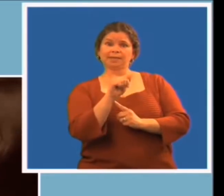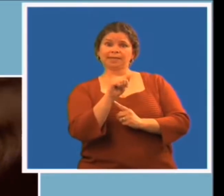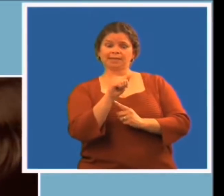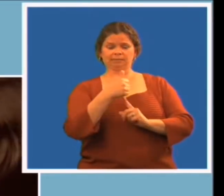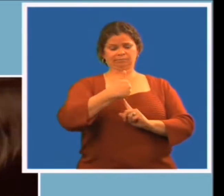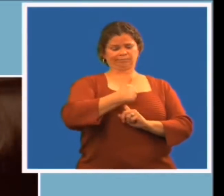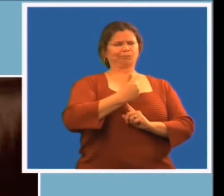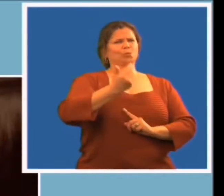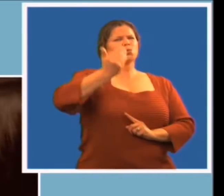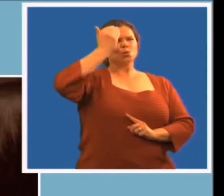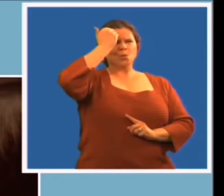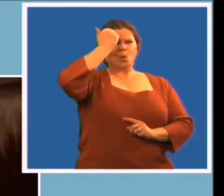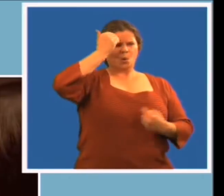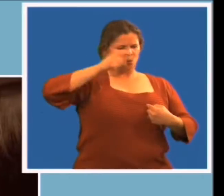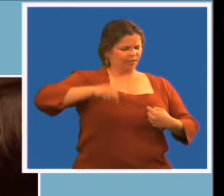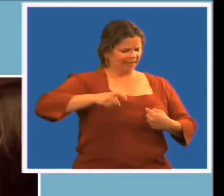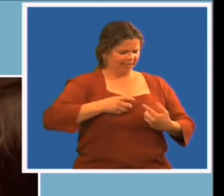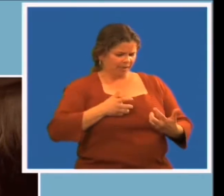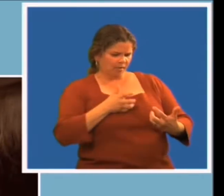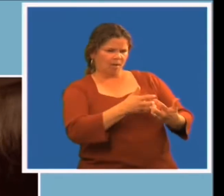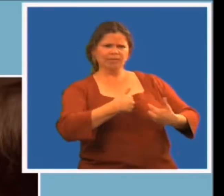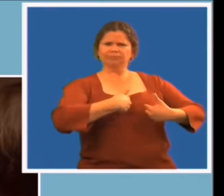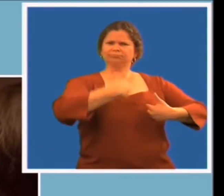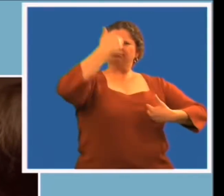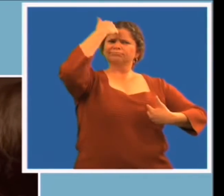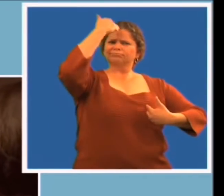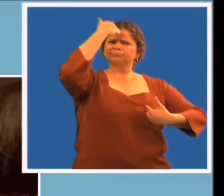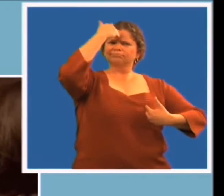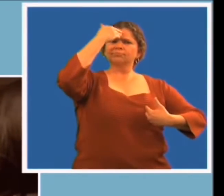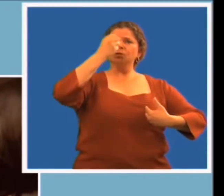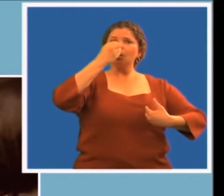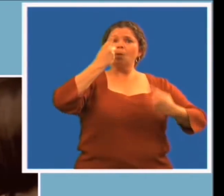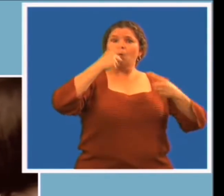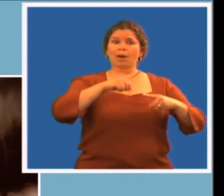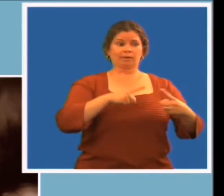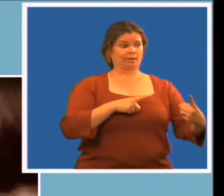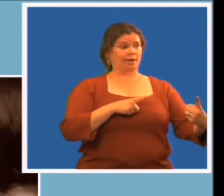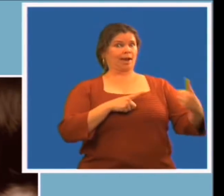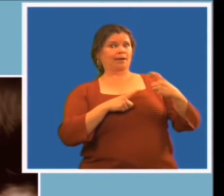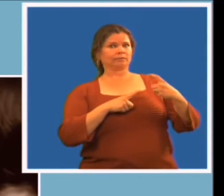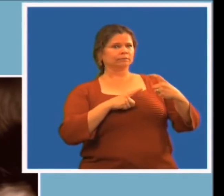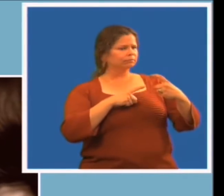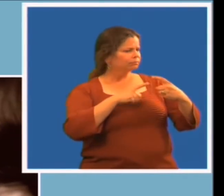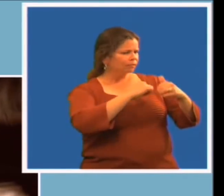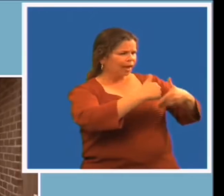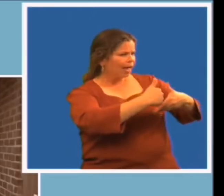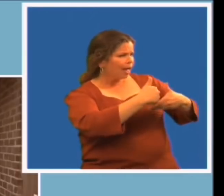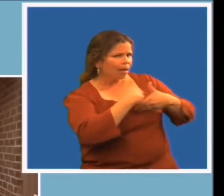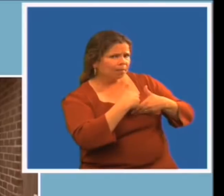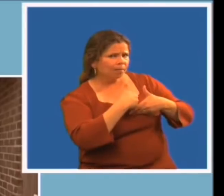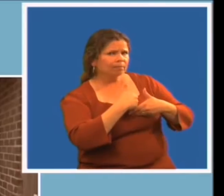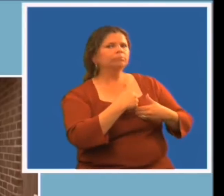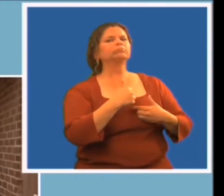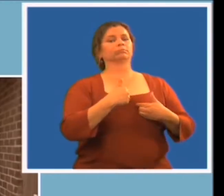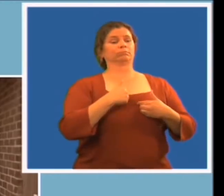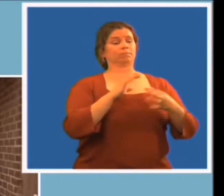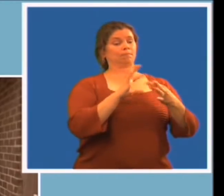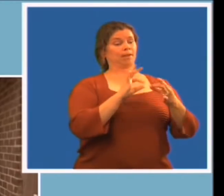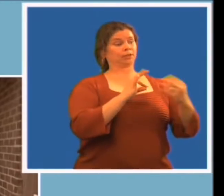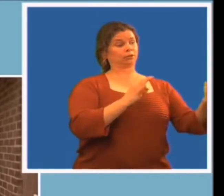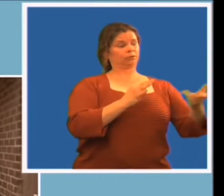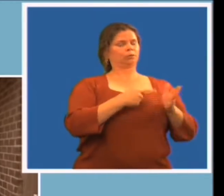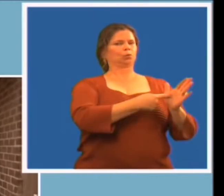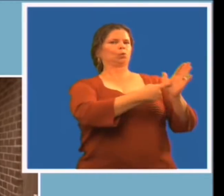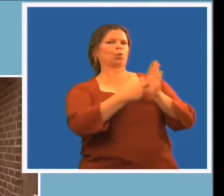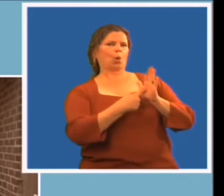most important phrase is the title, "How may I help you?" The person with a disability knows the most appropriate accommodations